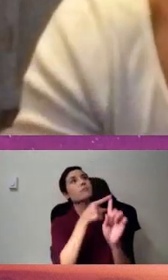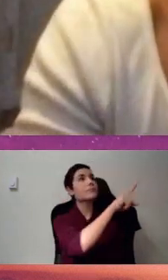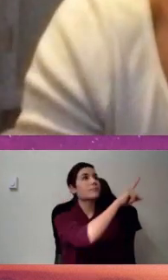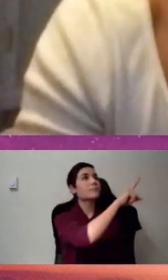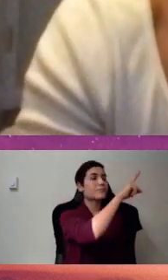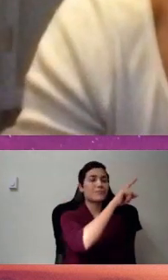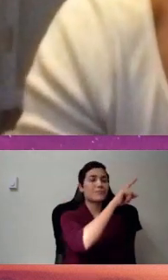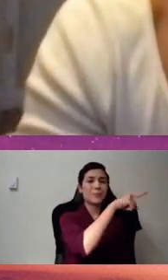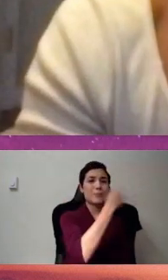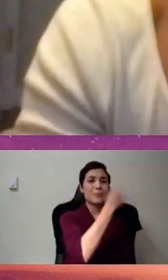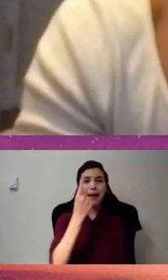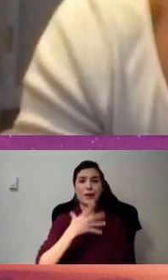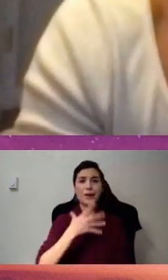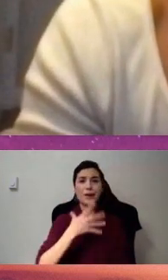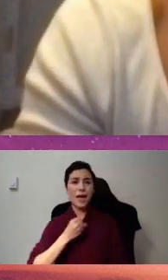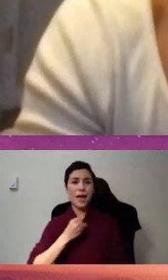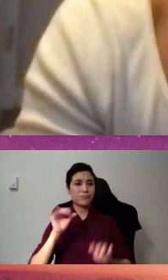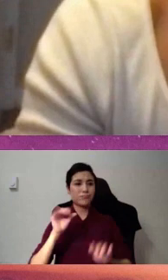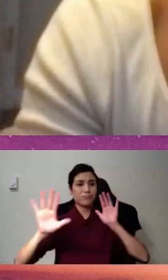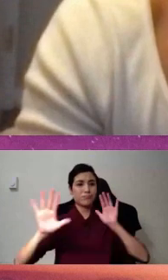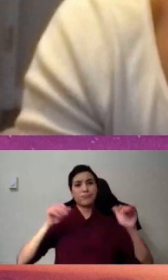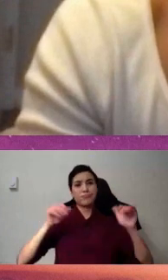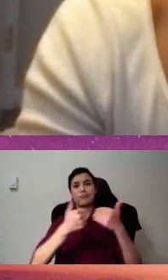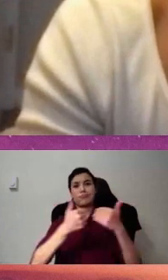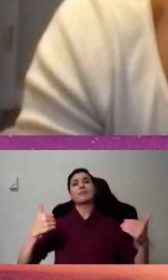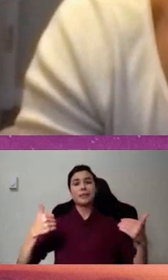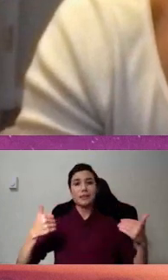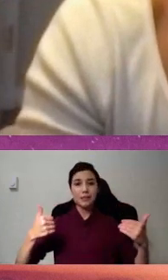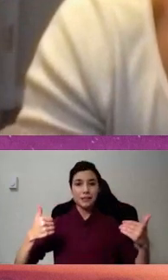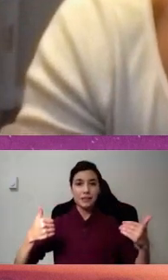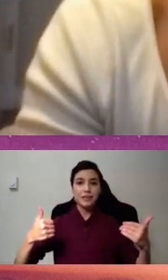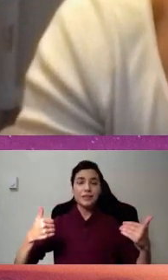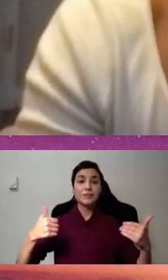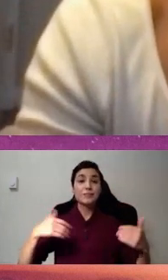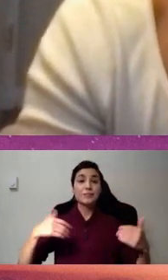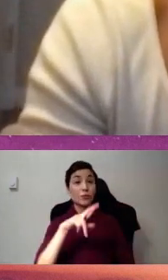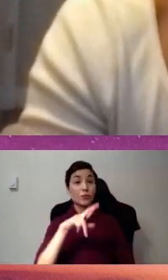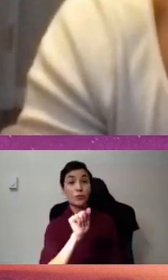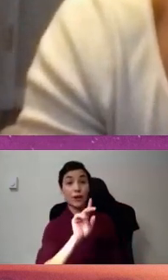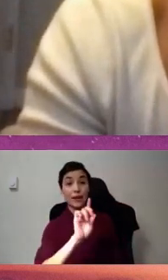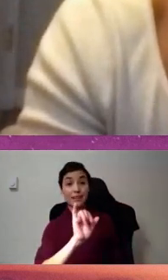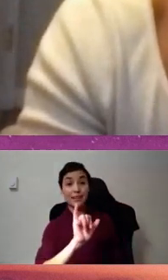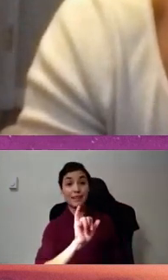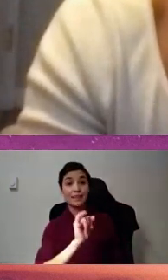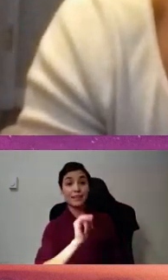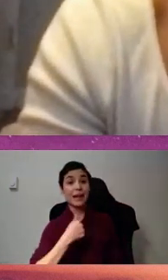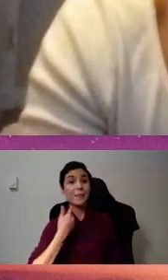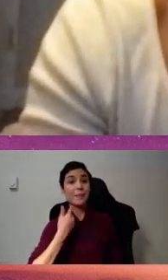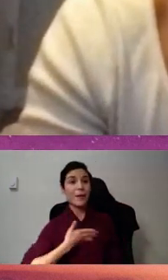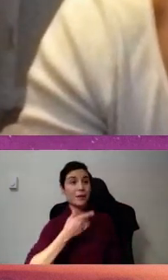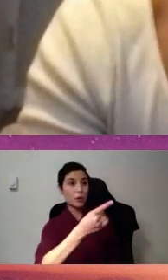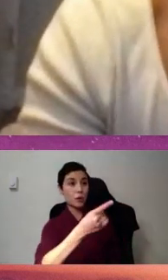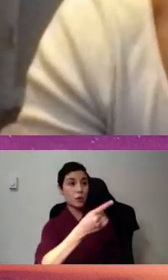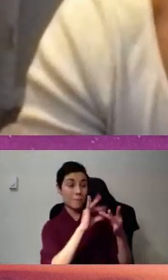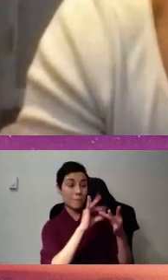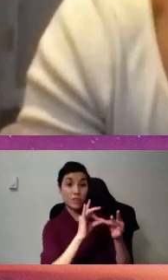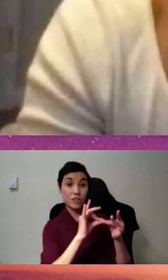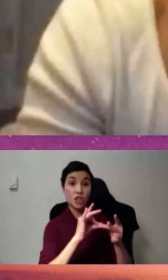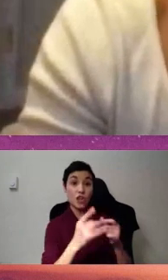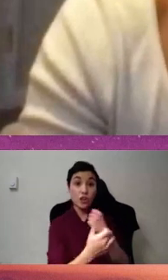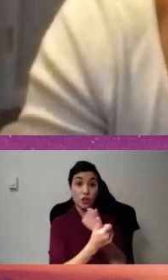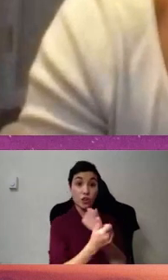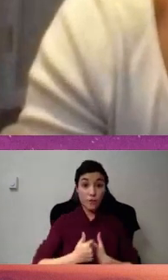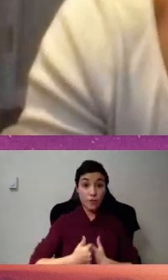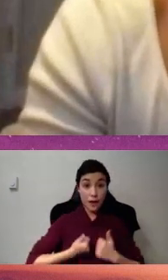that we do is very colonial. Randy, I'm really glad that you brought up love life, because I think colonialism in this